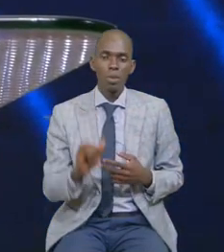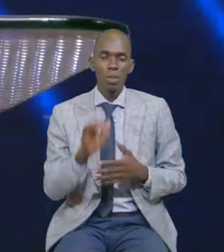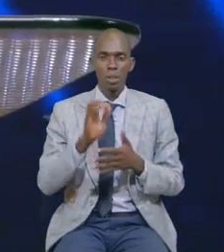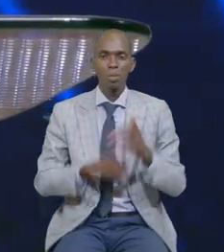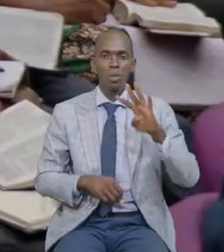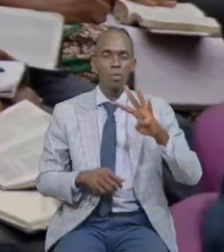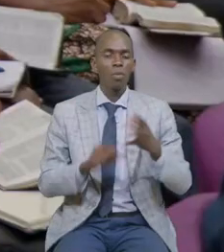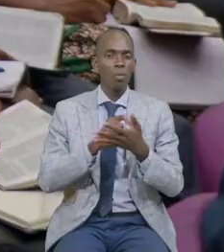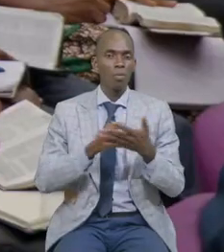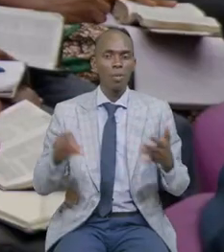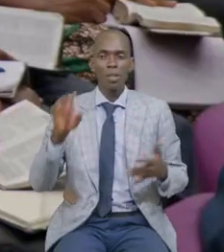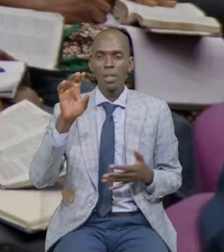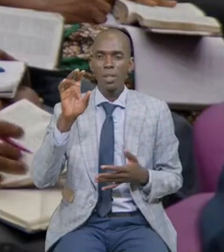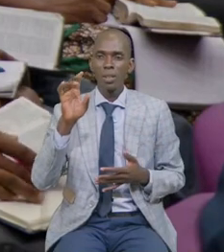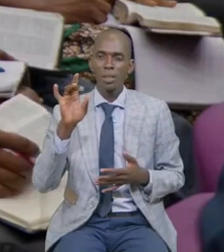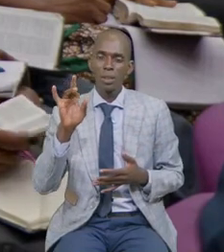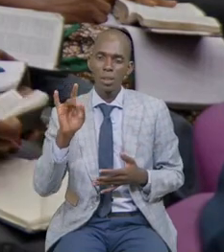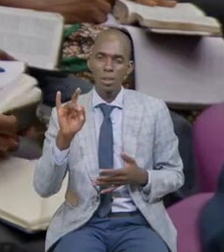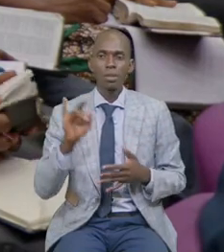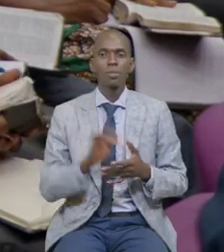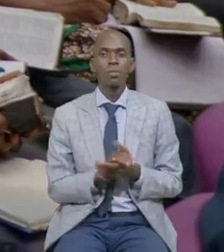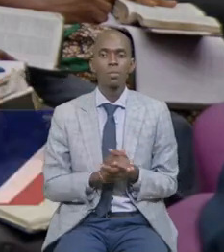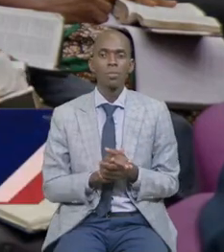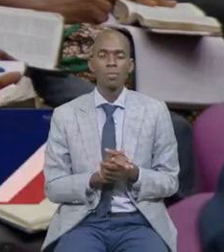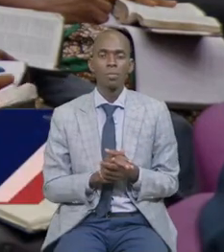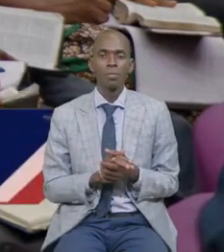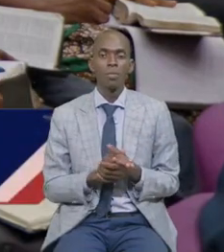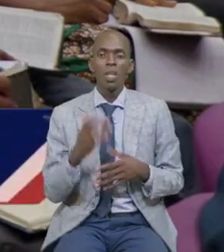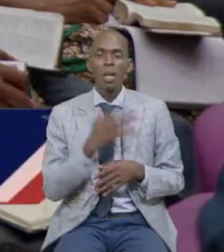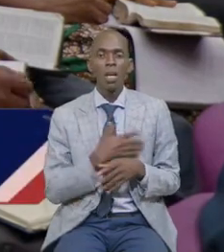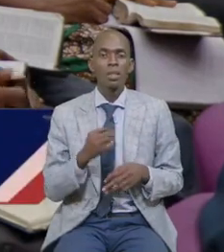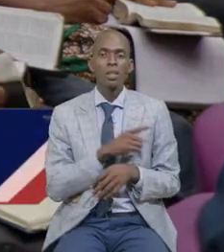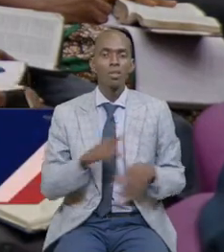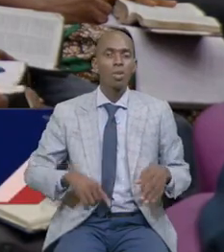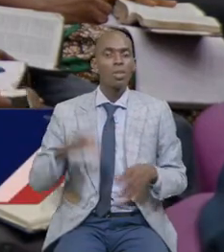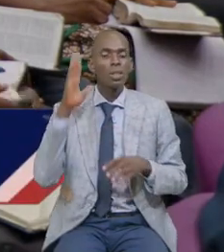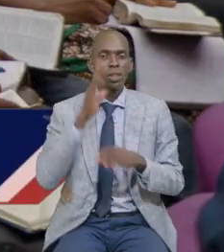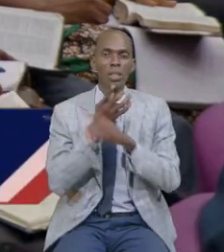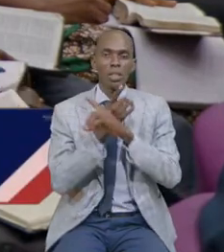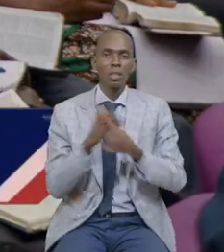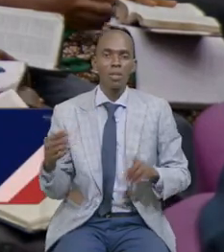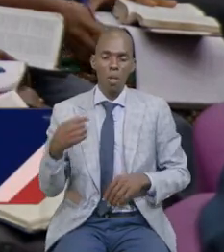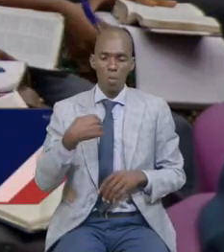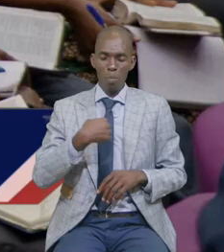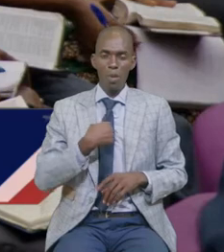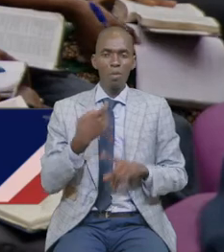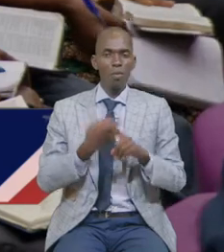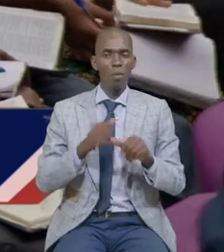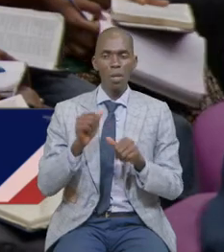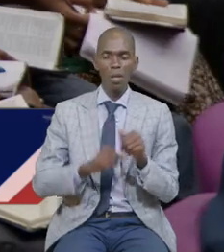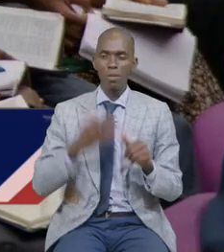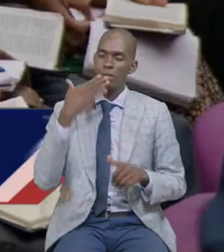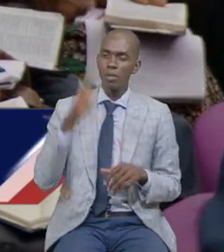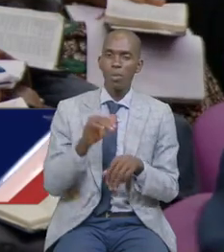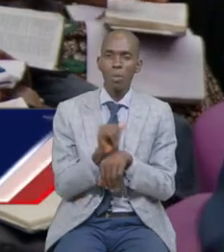second Timothy chapter 4 reading from Verse 18 and the Lord shall deliver me from every